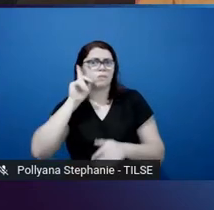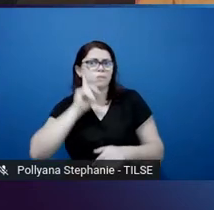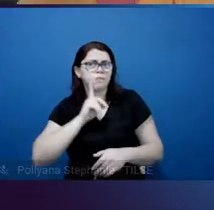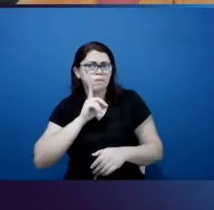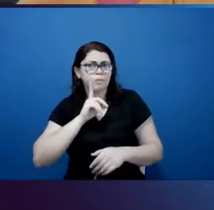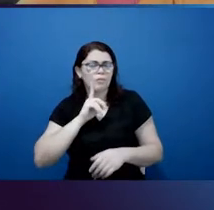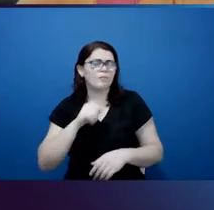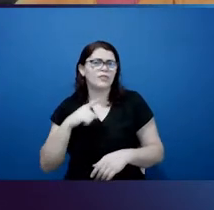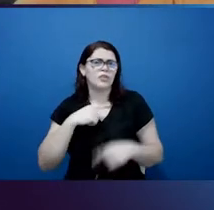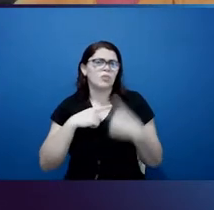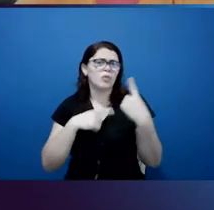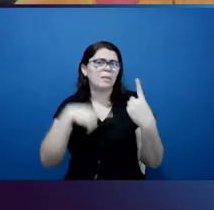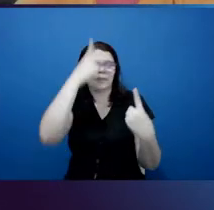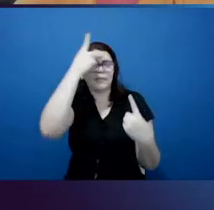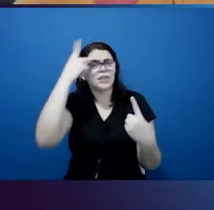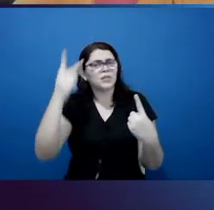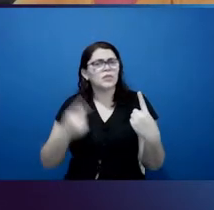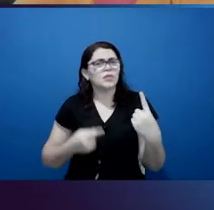person is